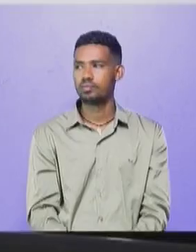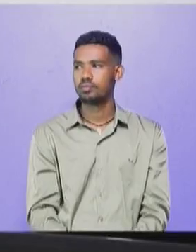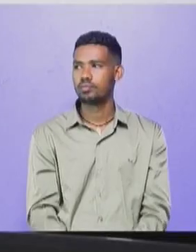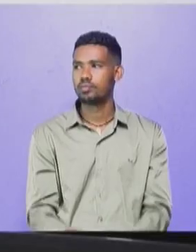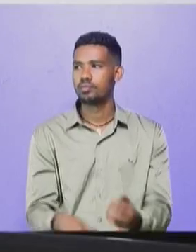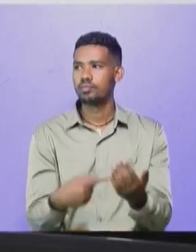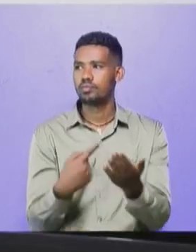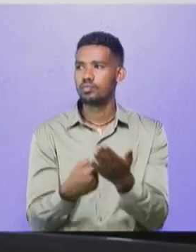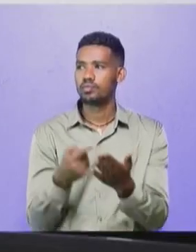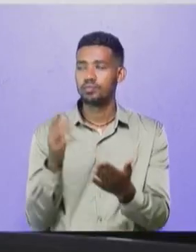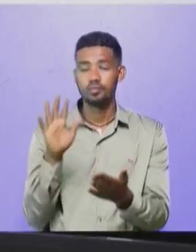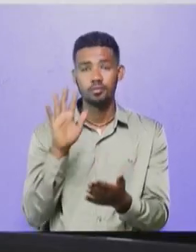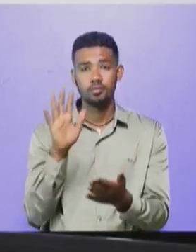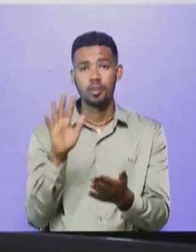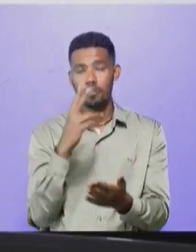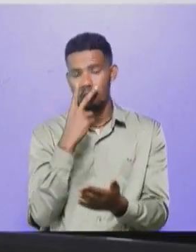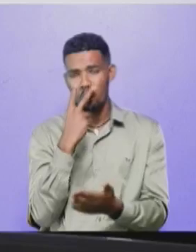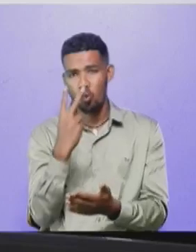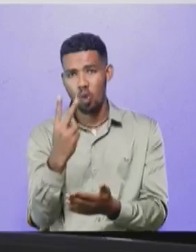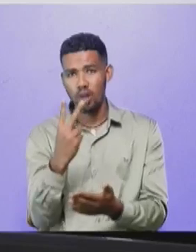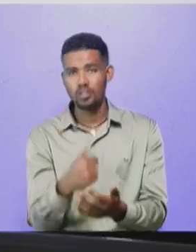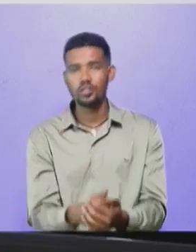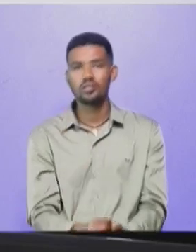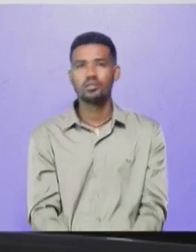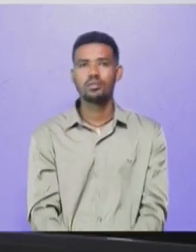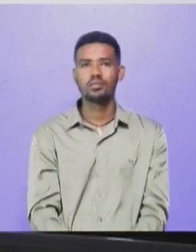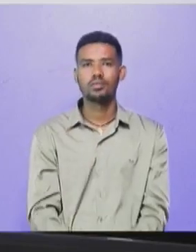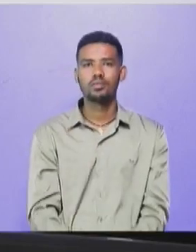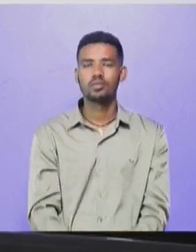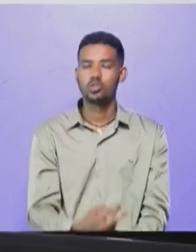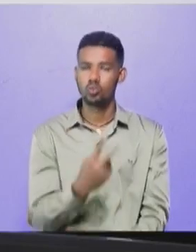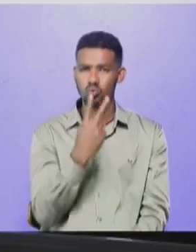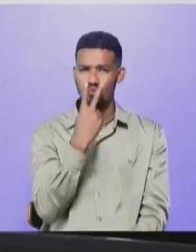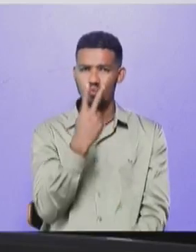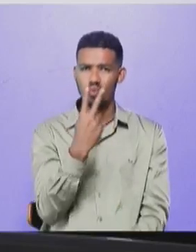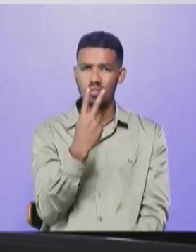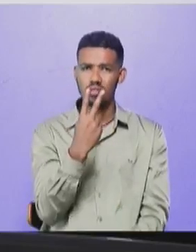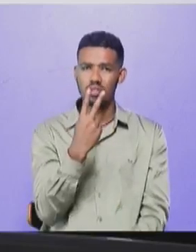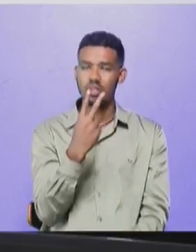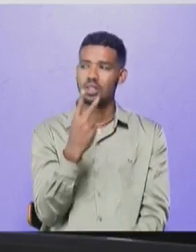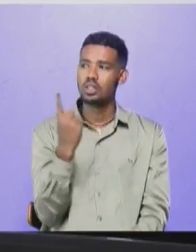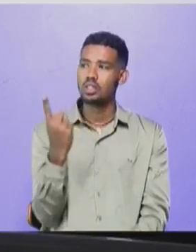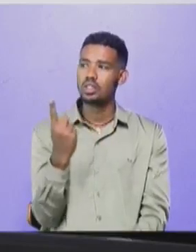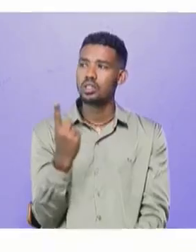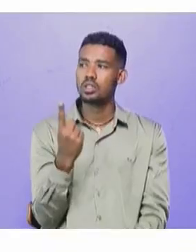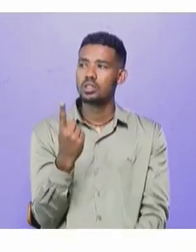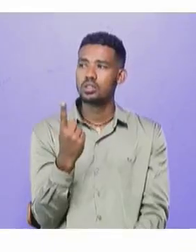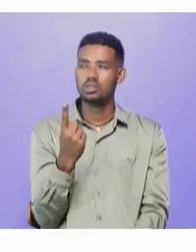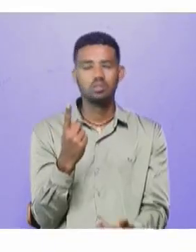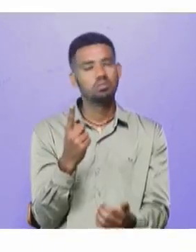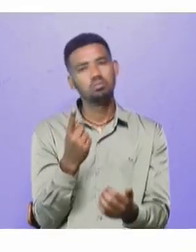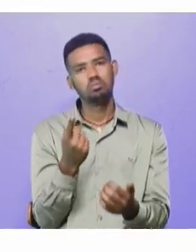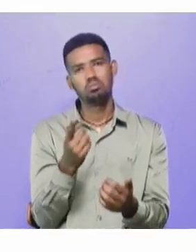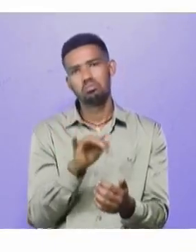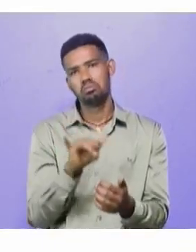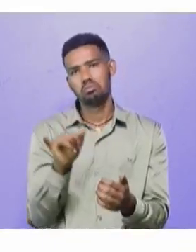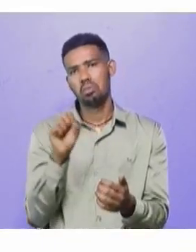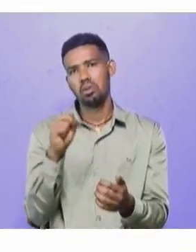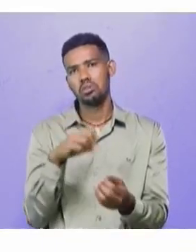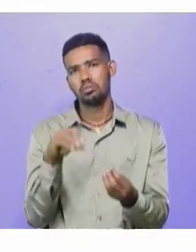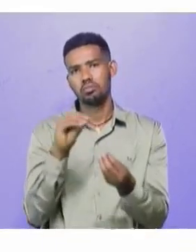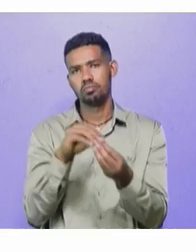Here is 5, watch, watch. It means watch.